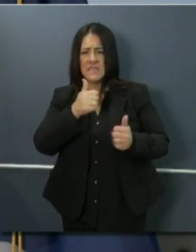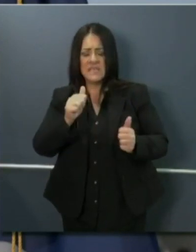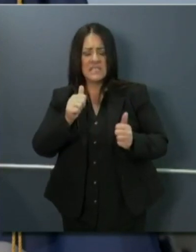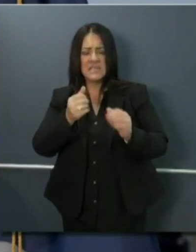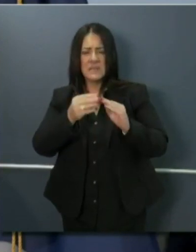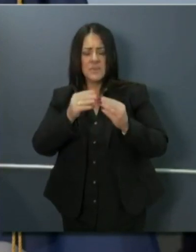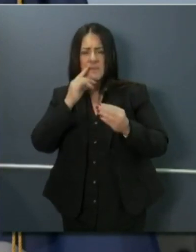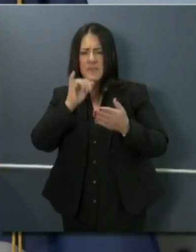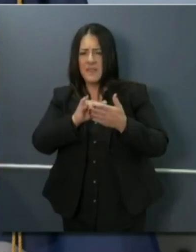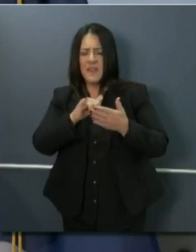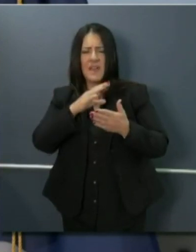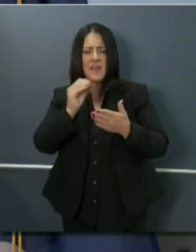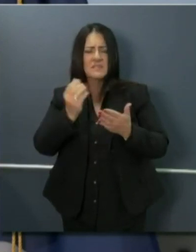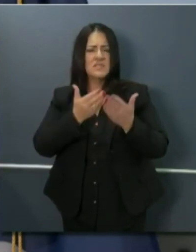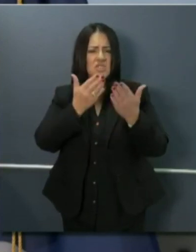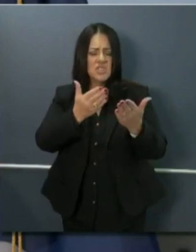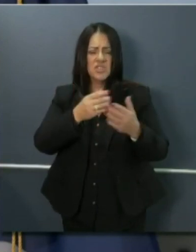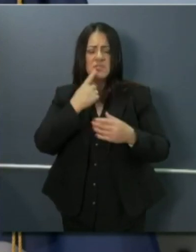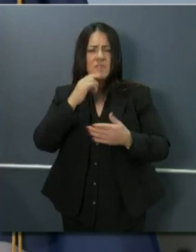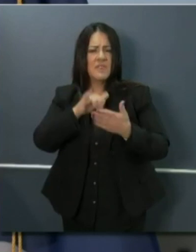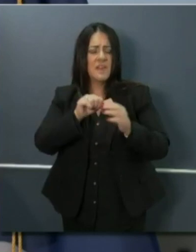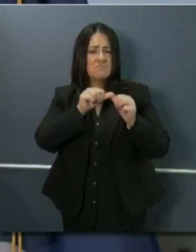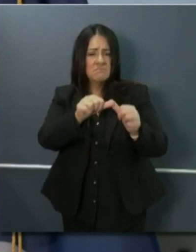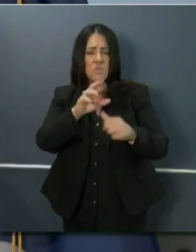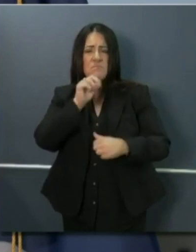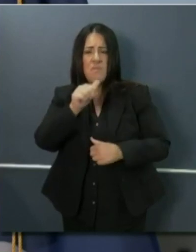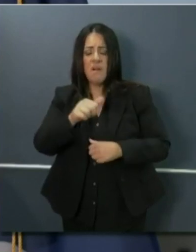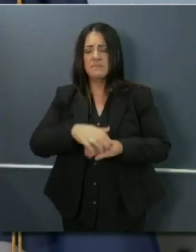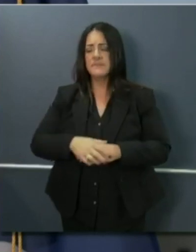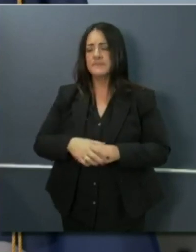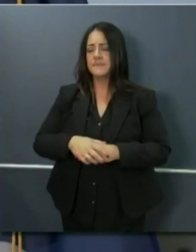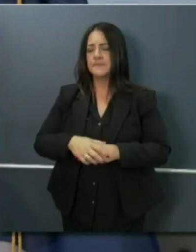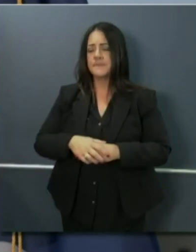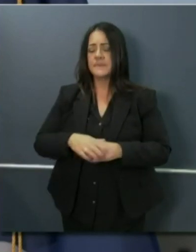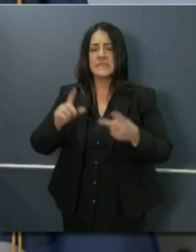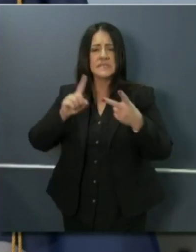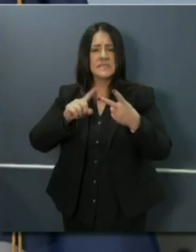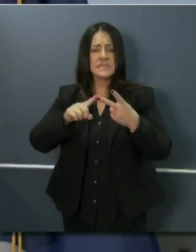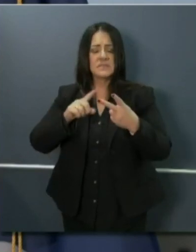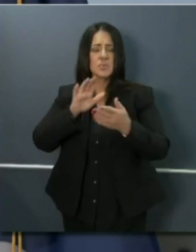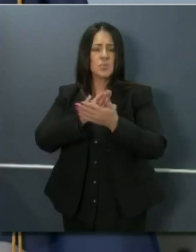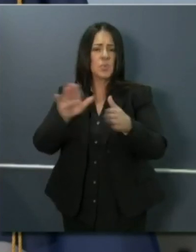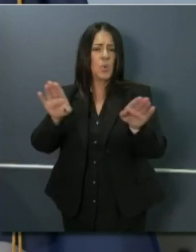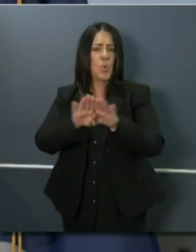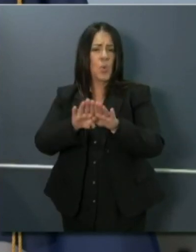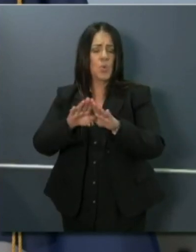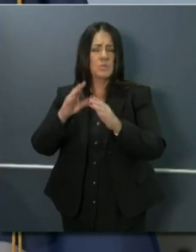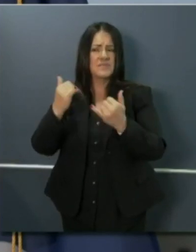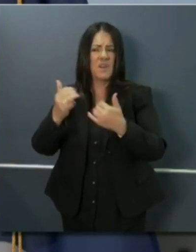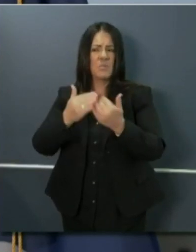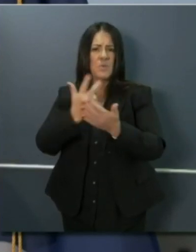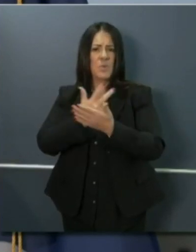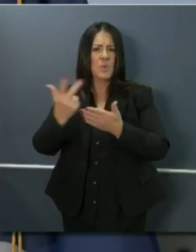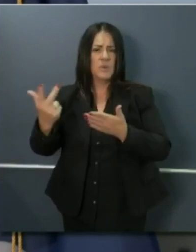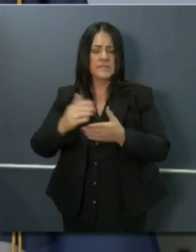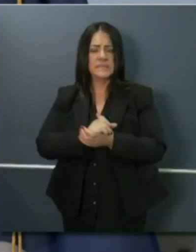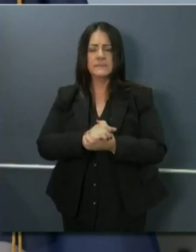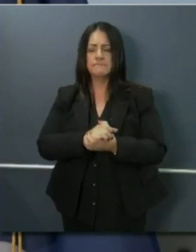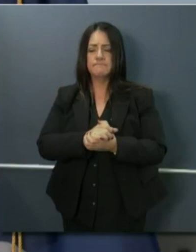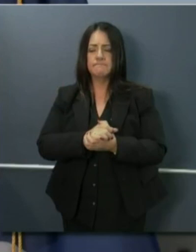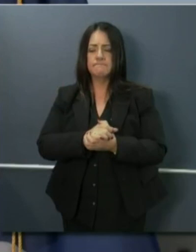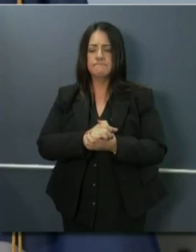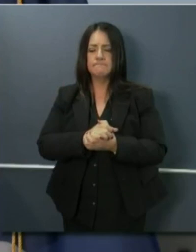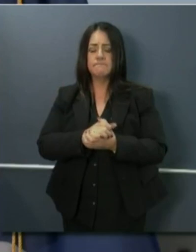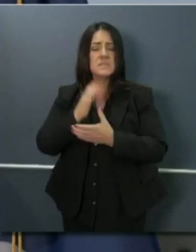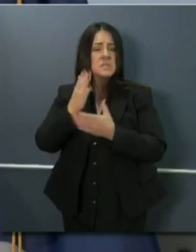my second question is on school closures. We're 3 weeks into those, and some of the schools are providing instruction in different ways. Some are